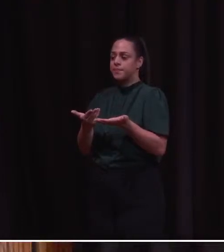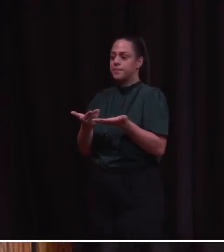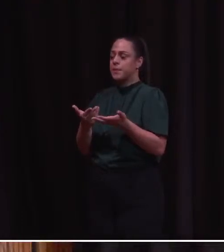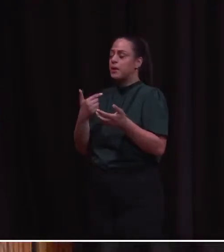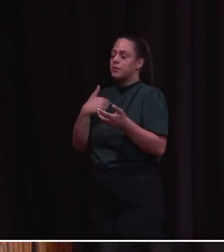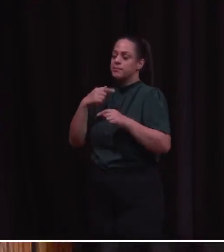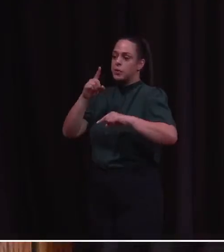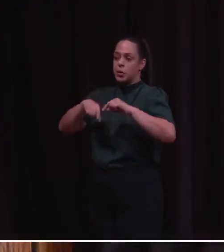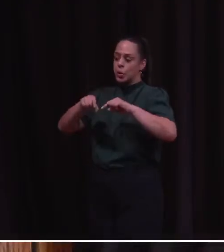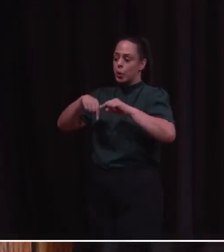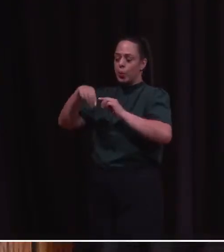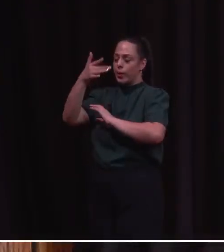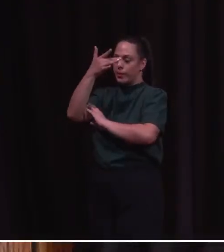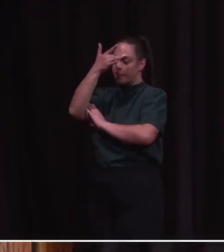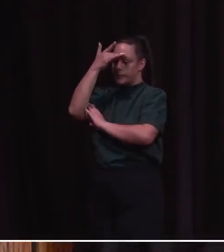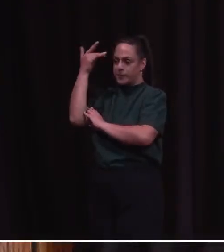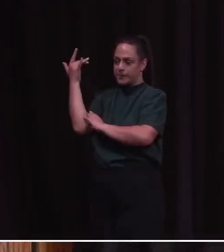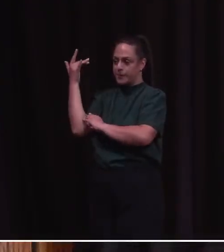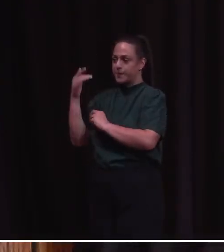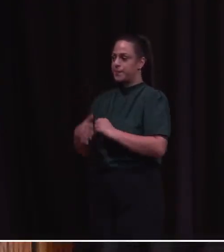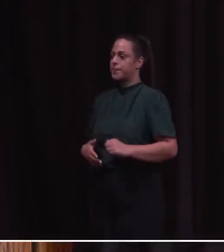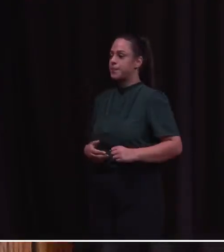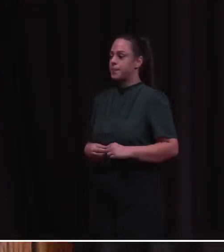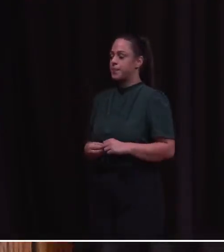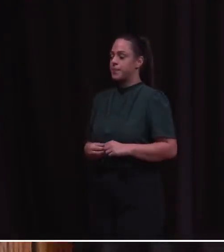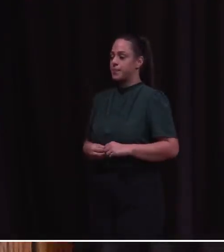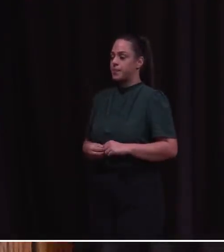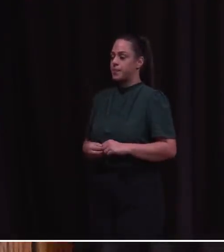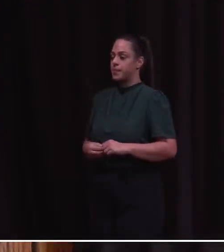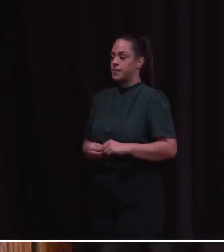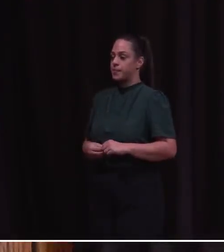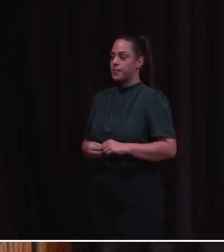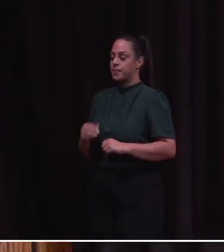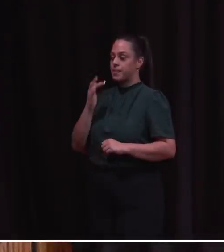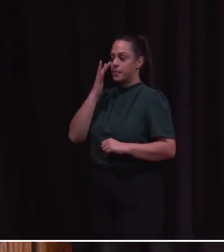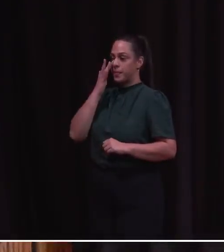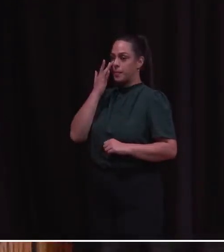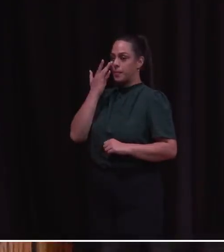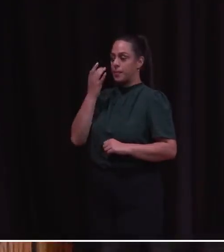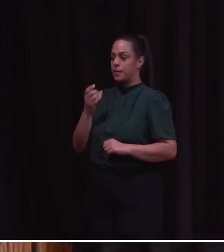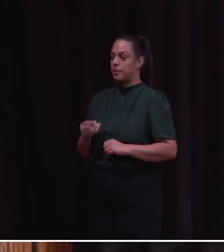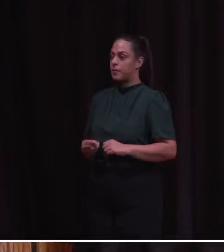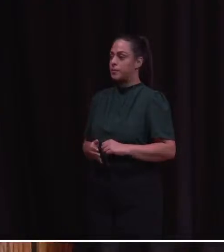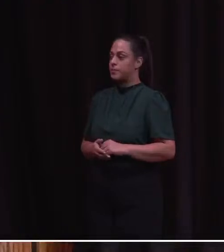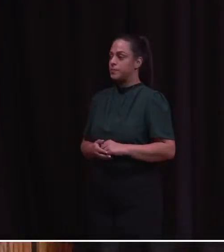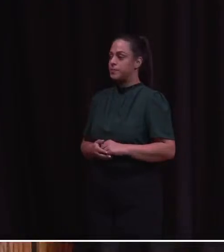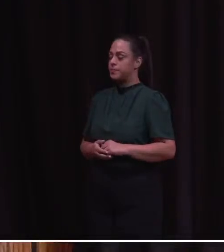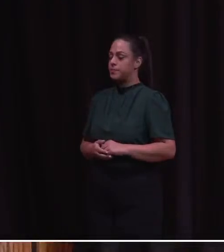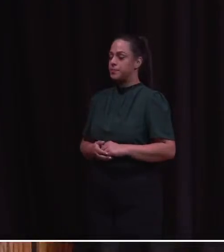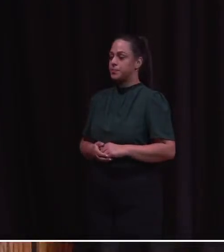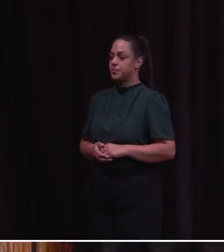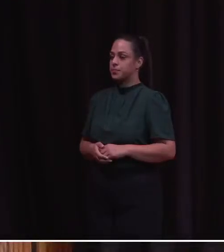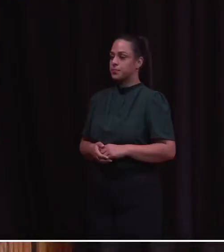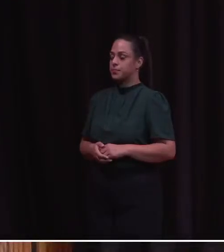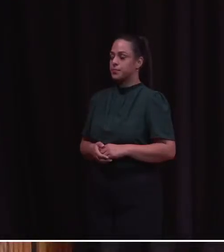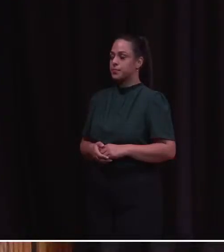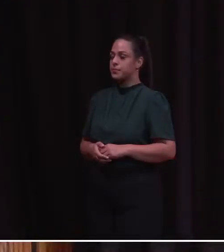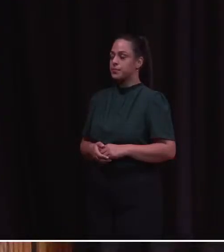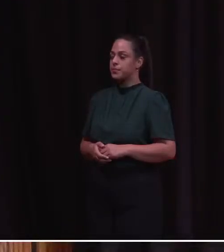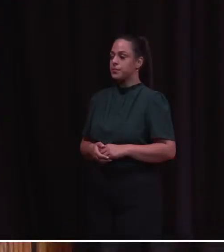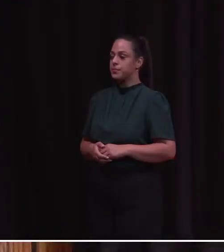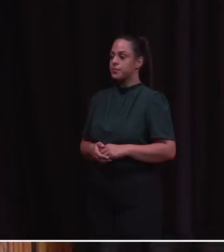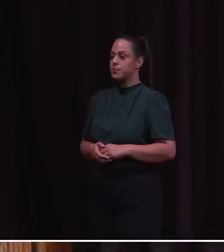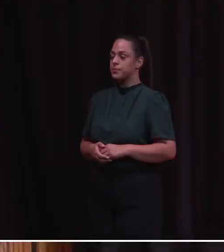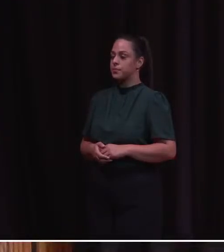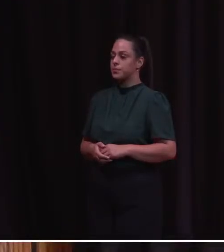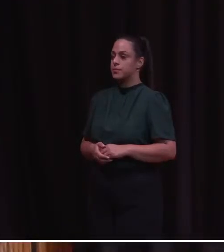that the first ship that took captives, West African captives, to England was